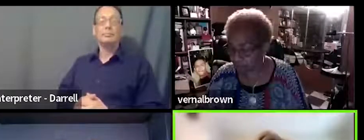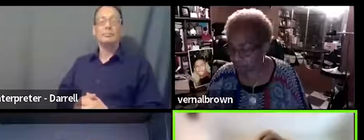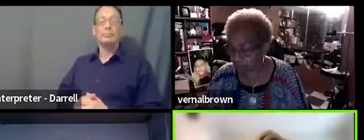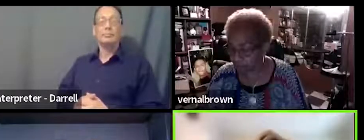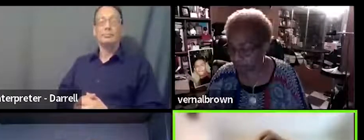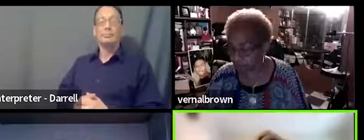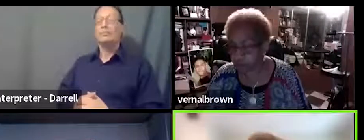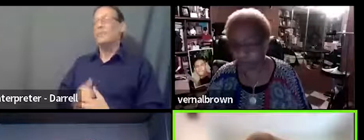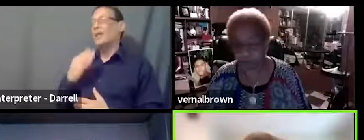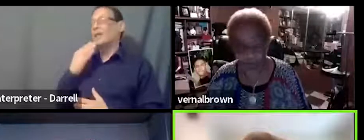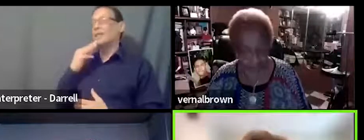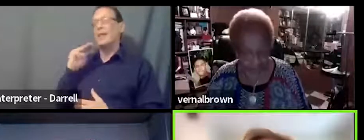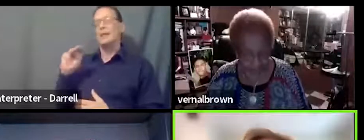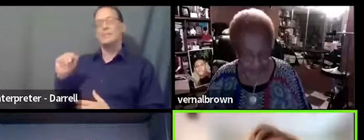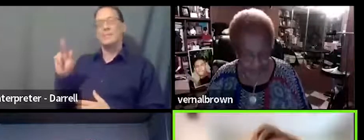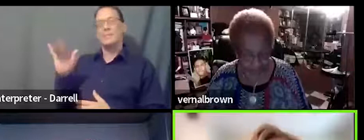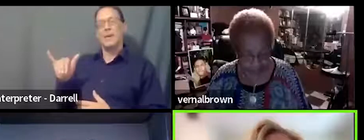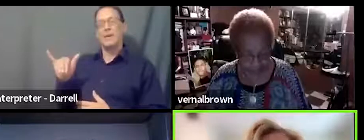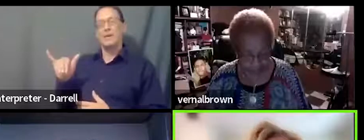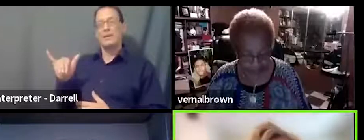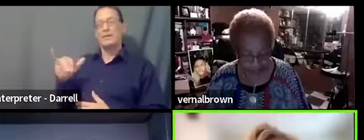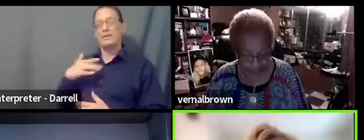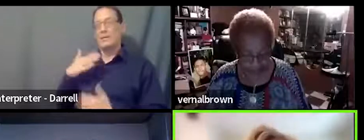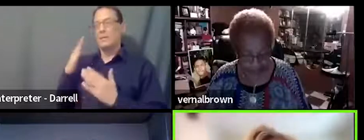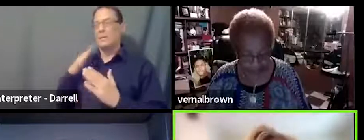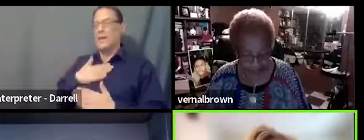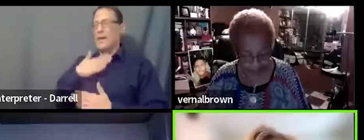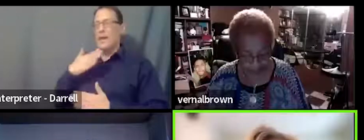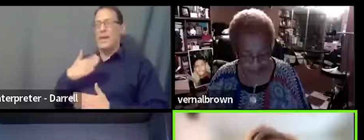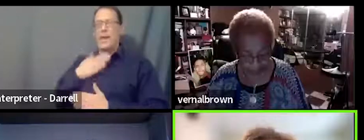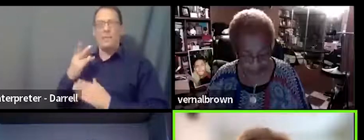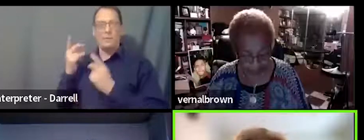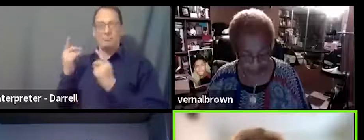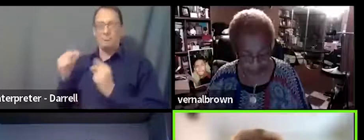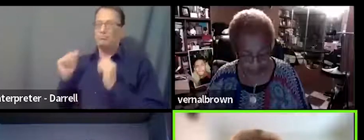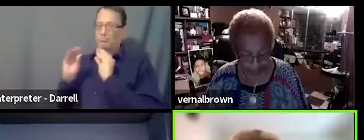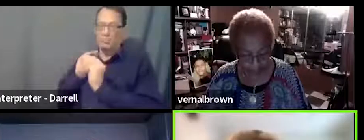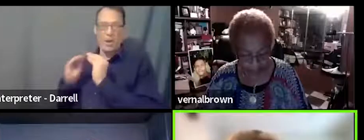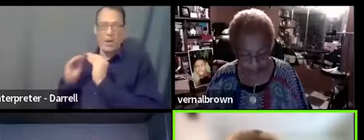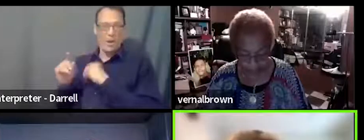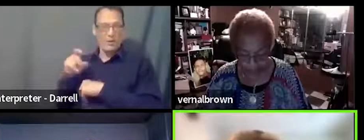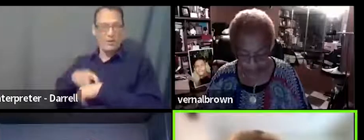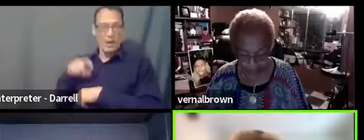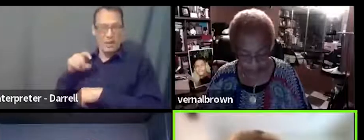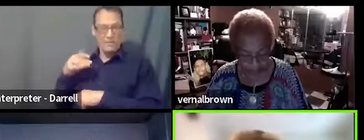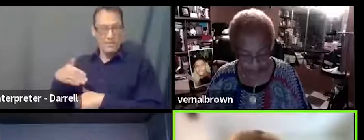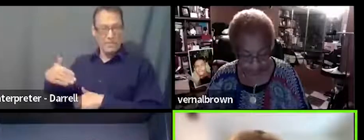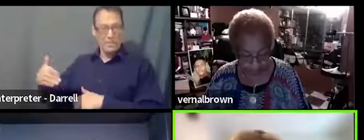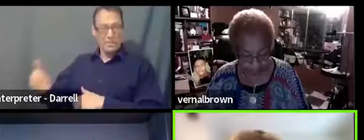Thanks, Mary. I appreciate that and glad the repairs are being done on a timely manner. Thanks.